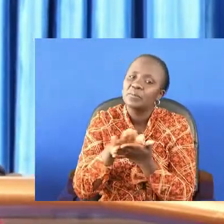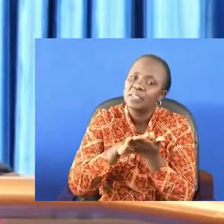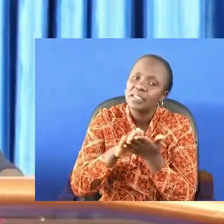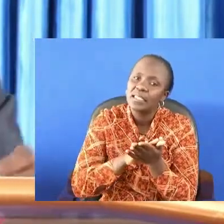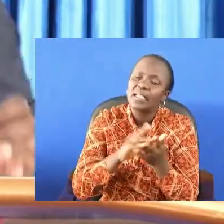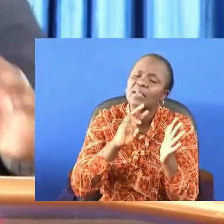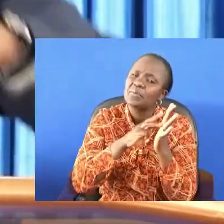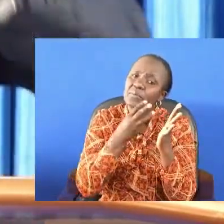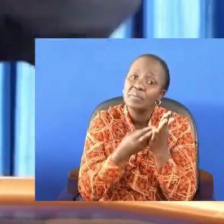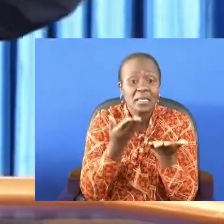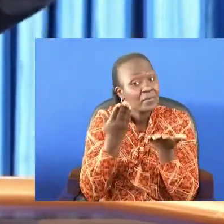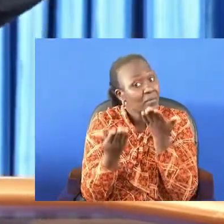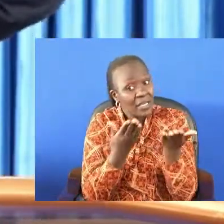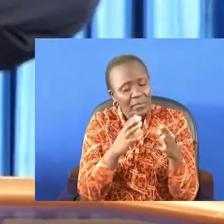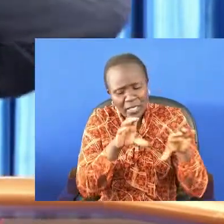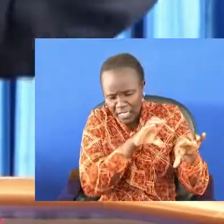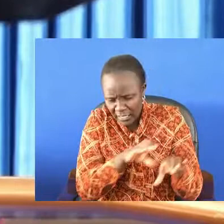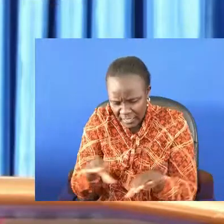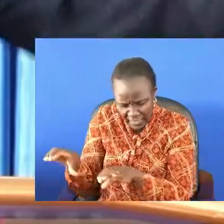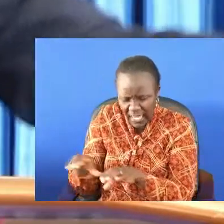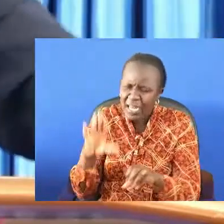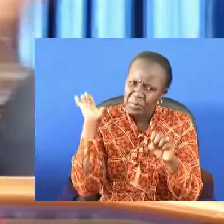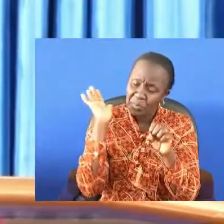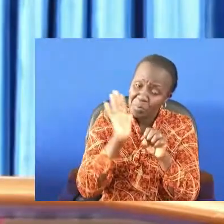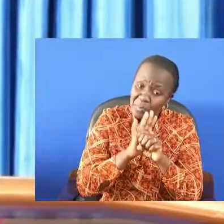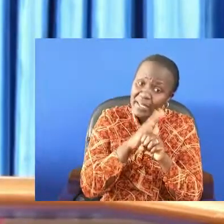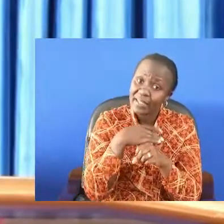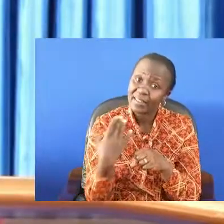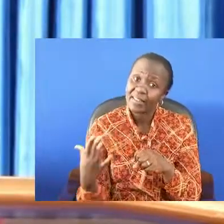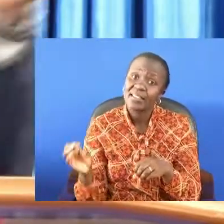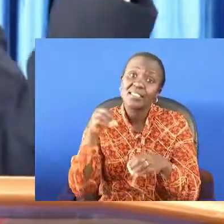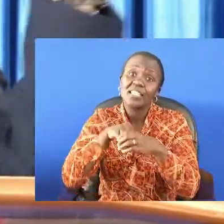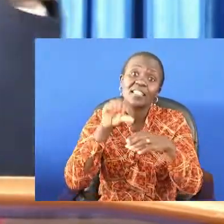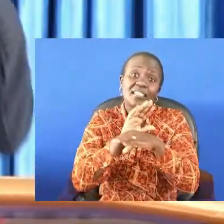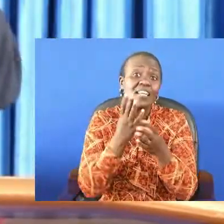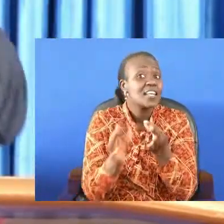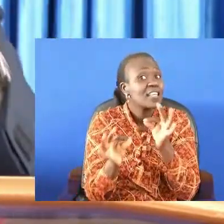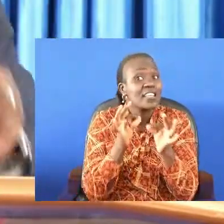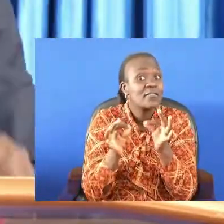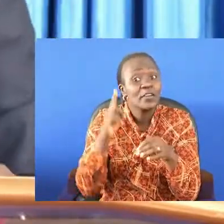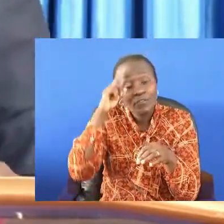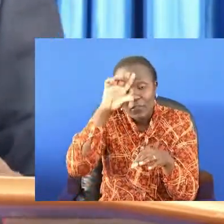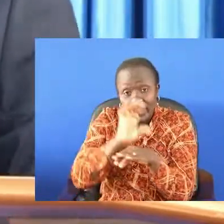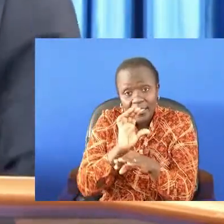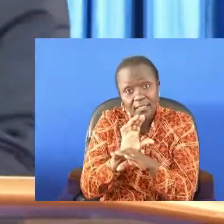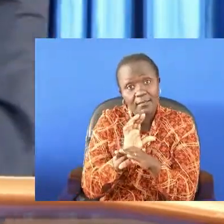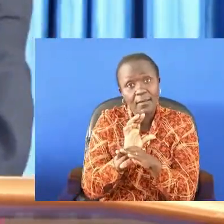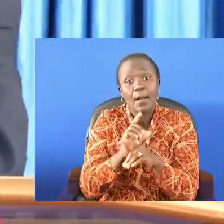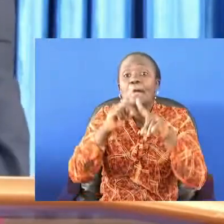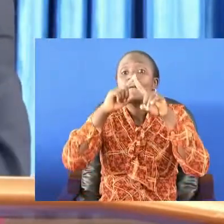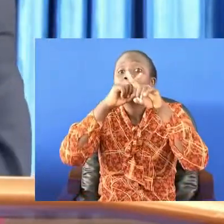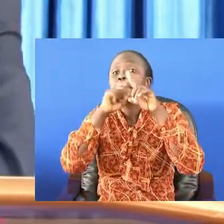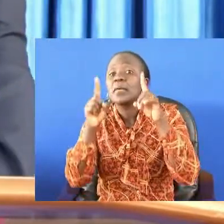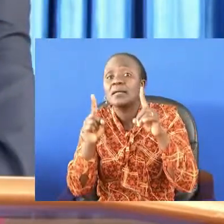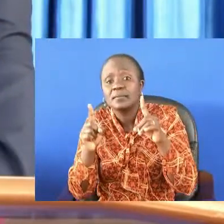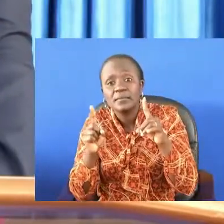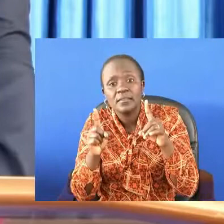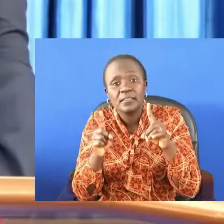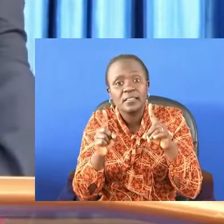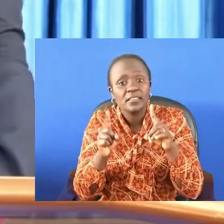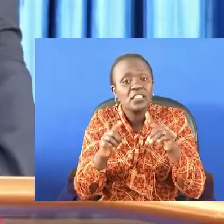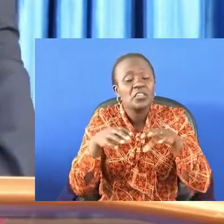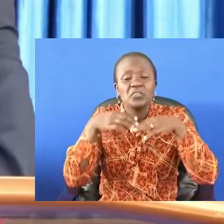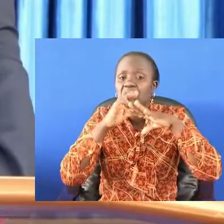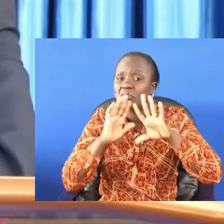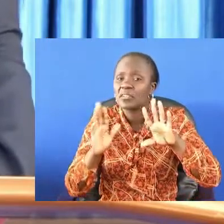meant that you might have done so many things in the church, even for the church. But the mere fact that you